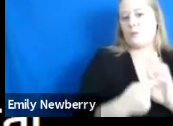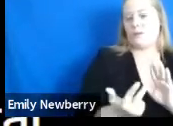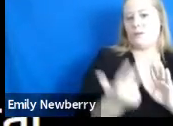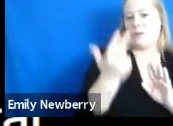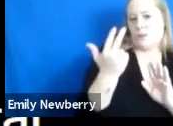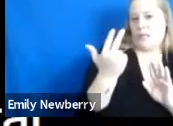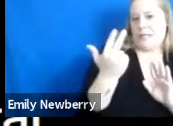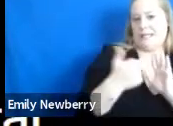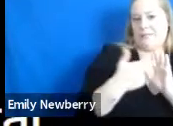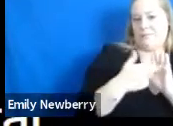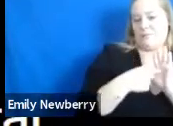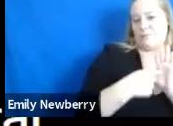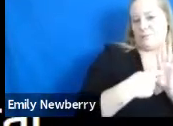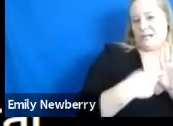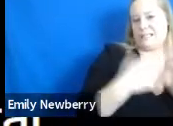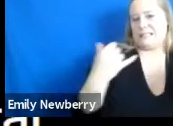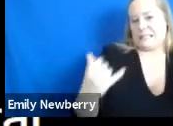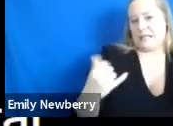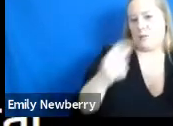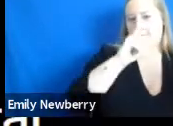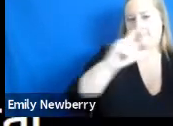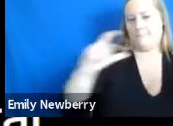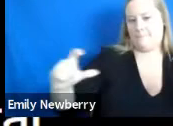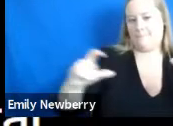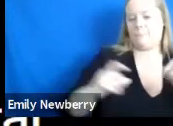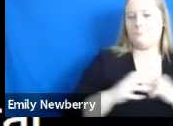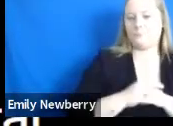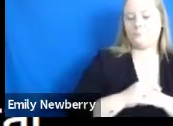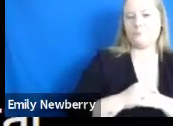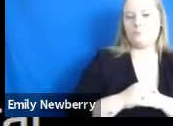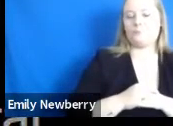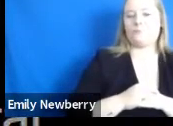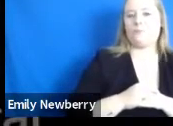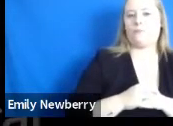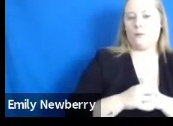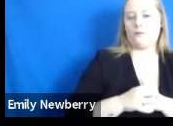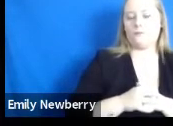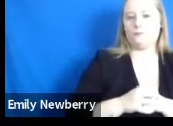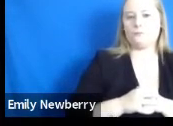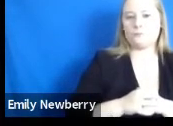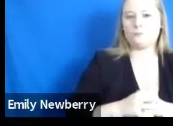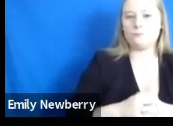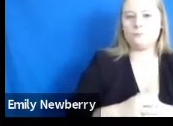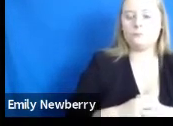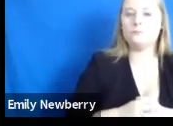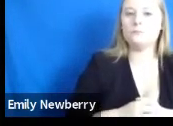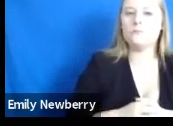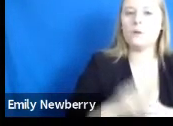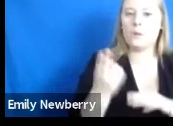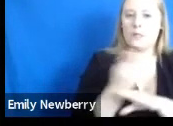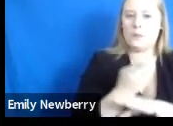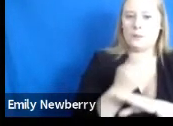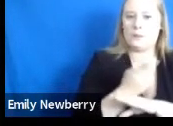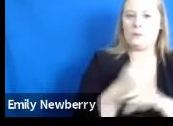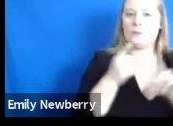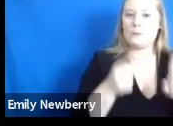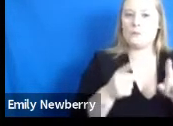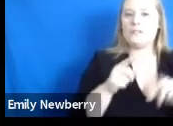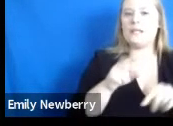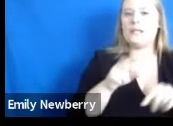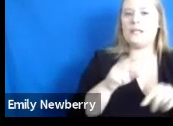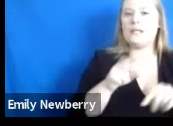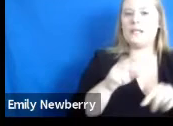representative fields that we monitored for a long-term monitoring season. We used portable X-ray